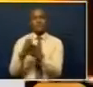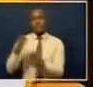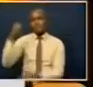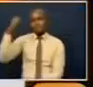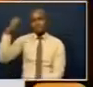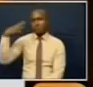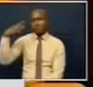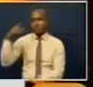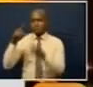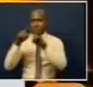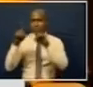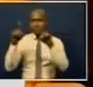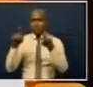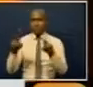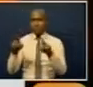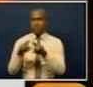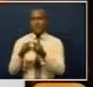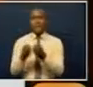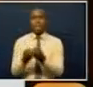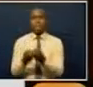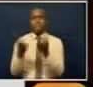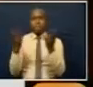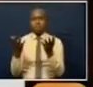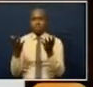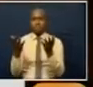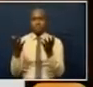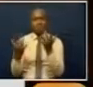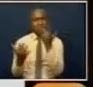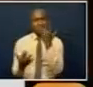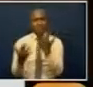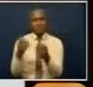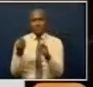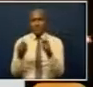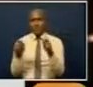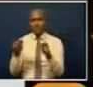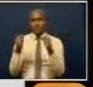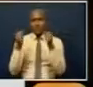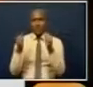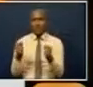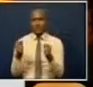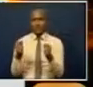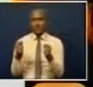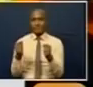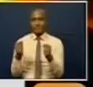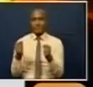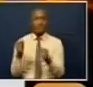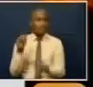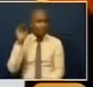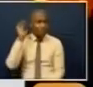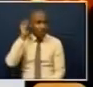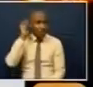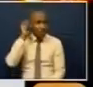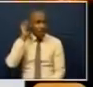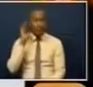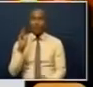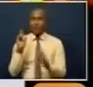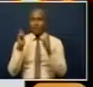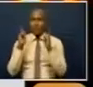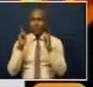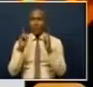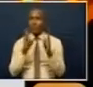and the inferno seems to be literally out of control. We're hearing stories that firefighters have arrived on the